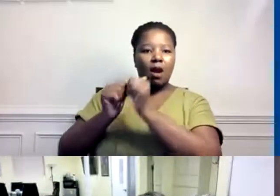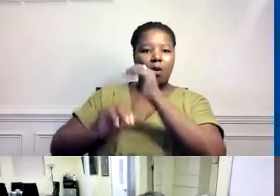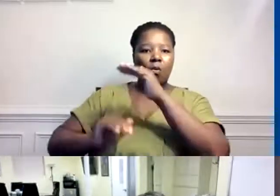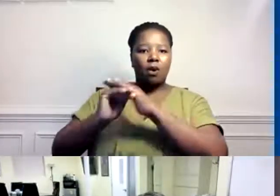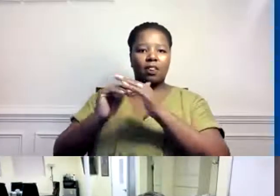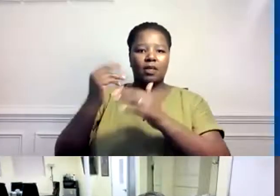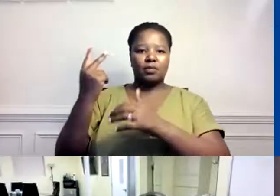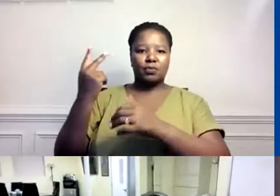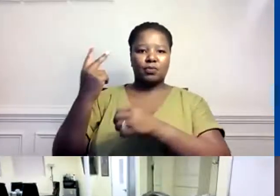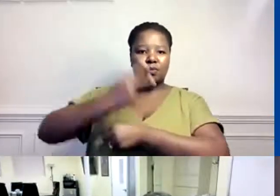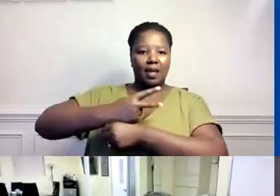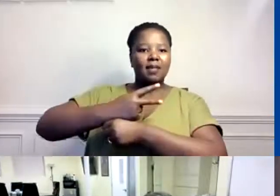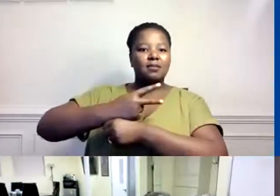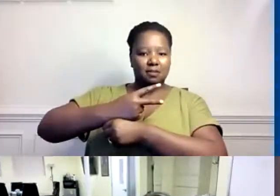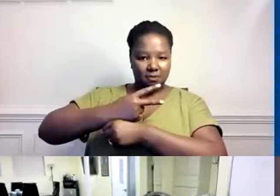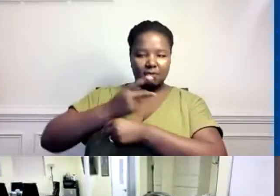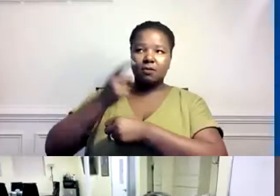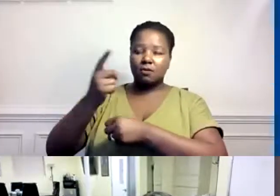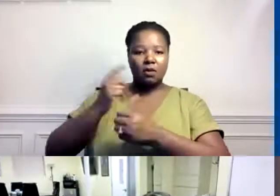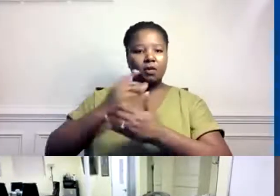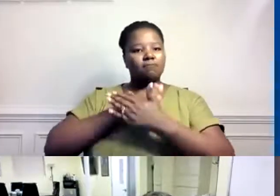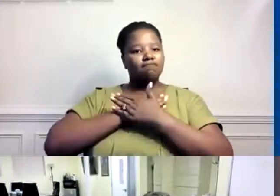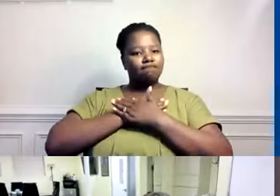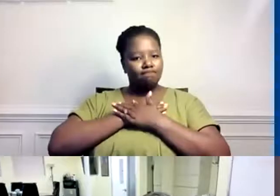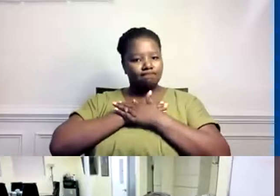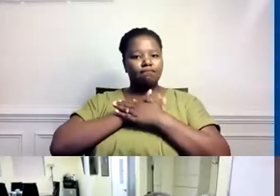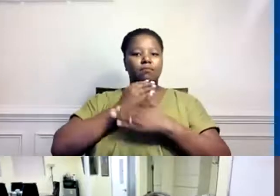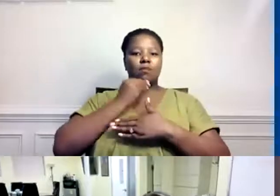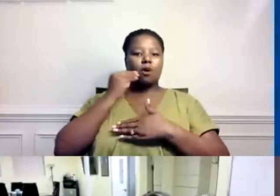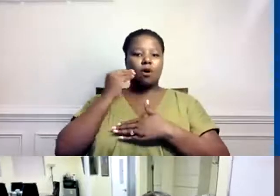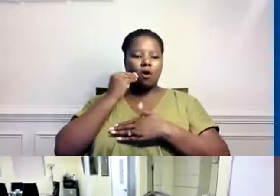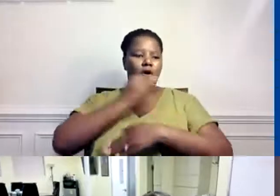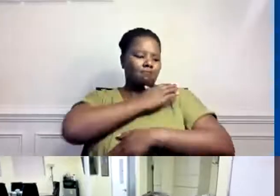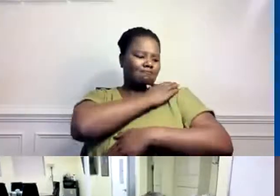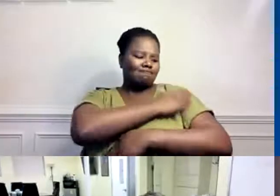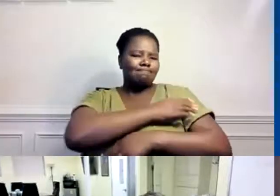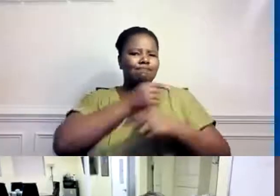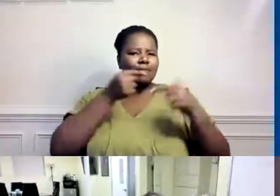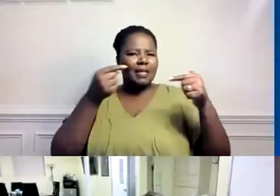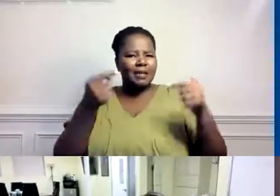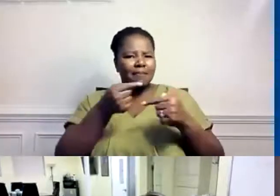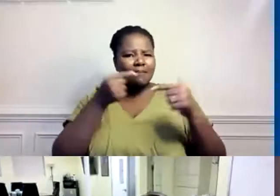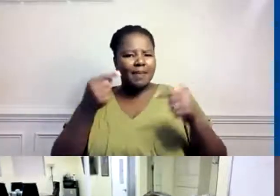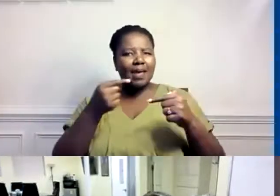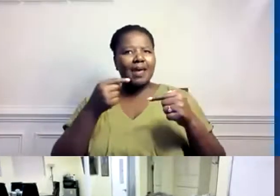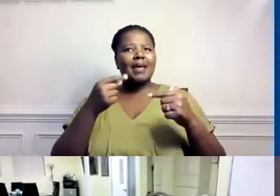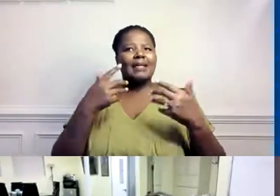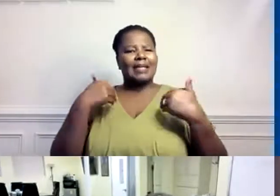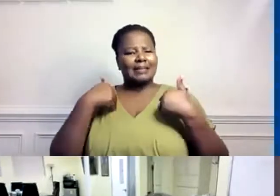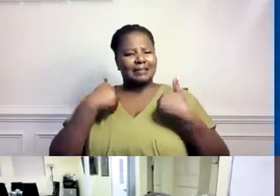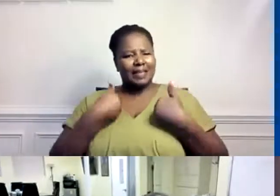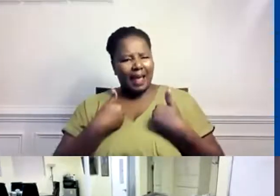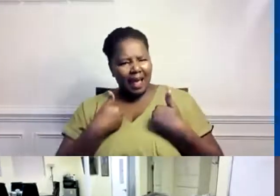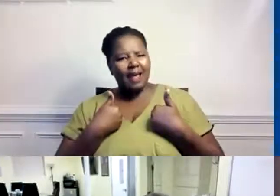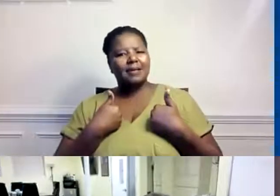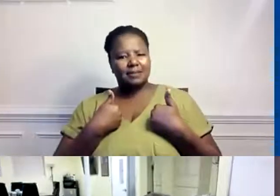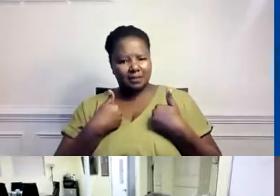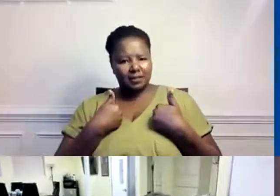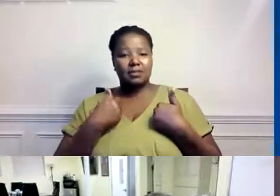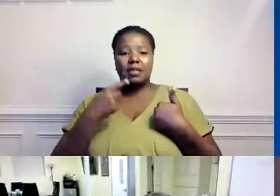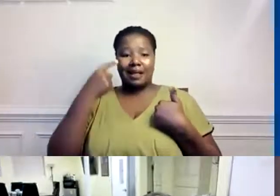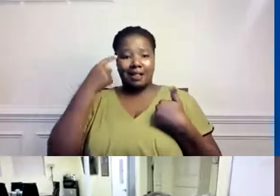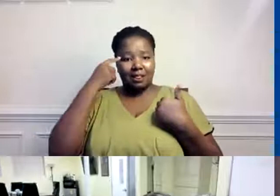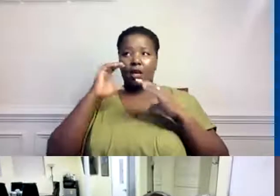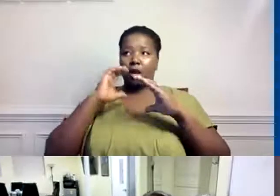their vaccination. They rested, a lot of sore arms and a lot of fatigue. So I think constant communication